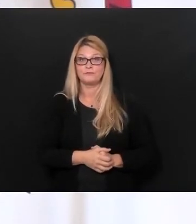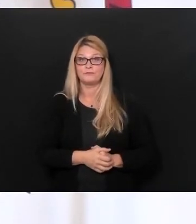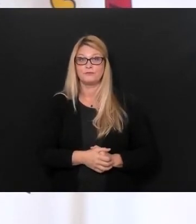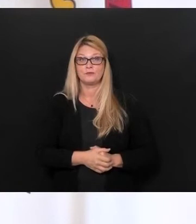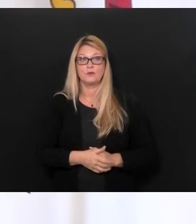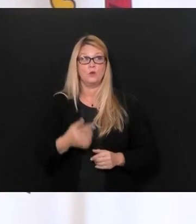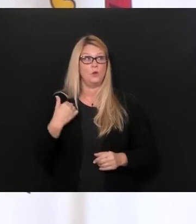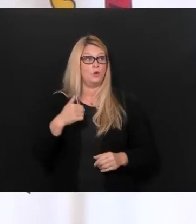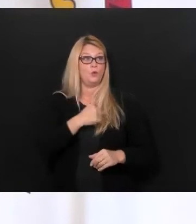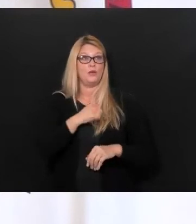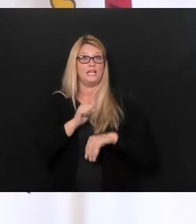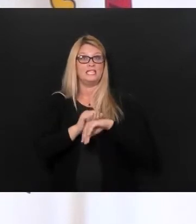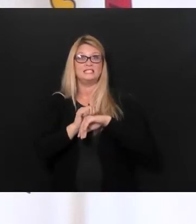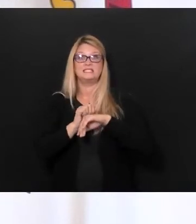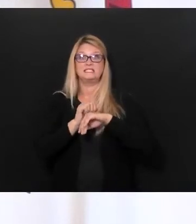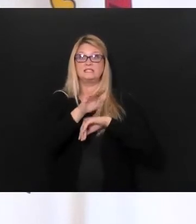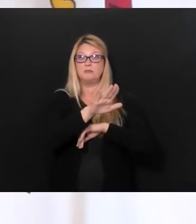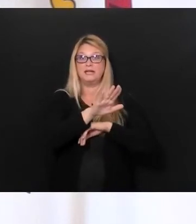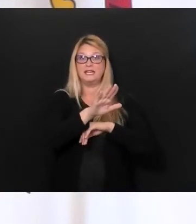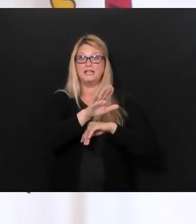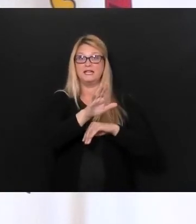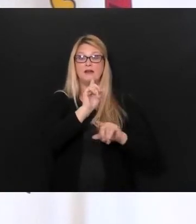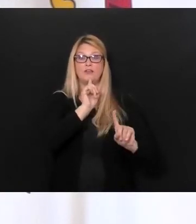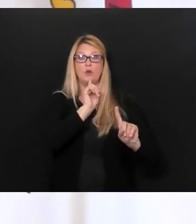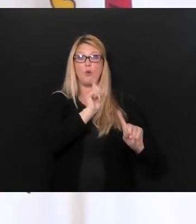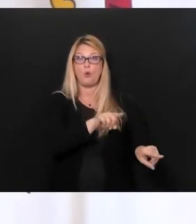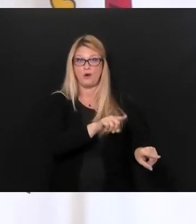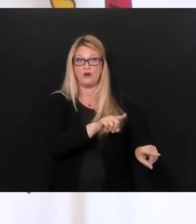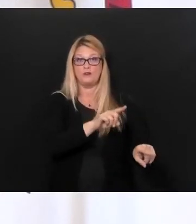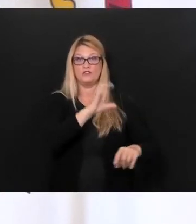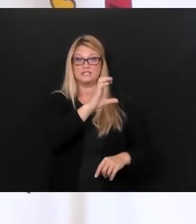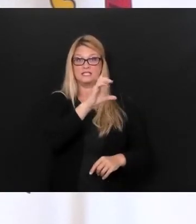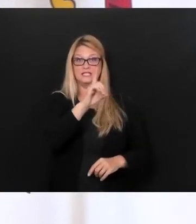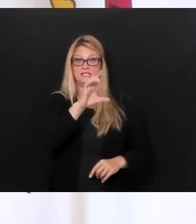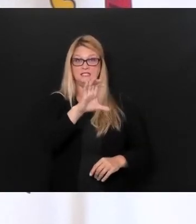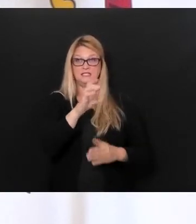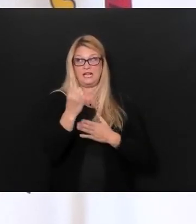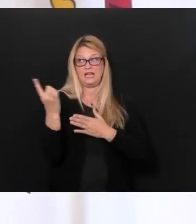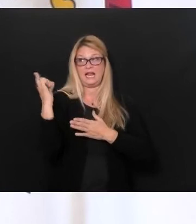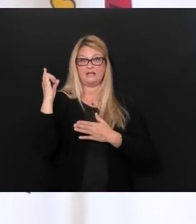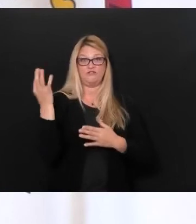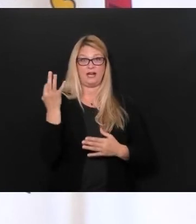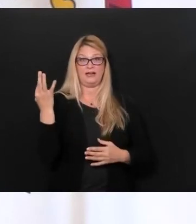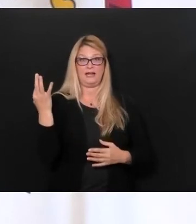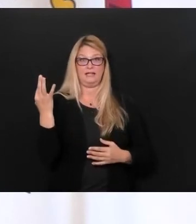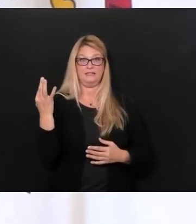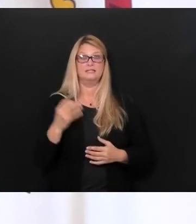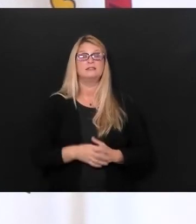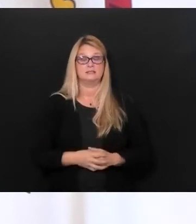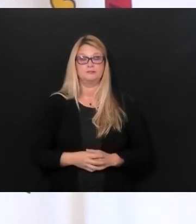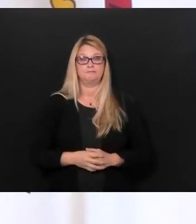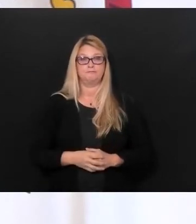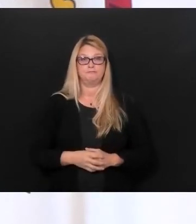we submitted in the initial vaccine order to CDC last Friday. There will